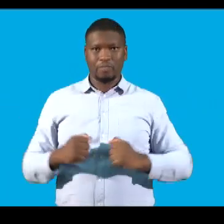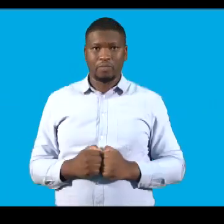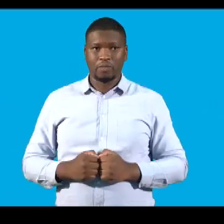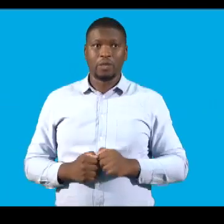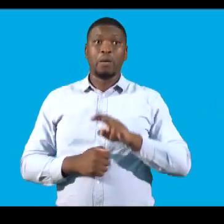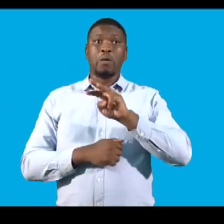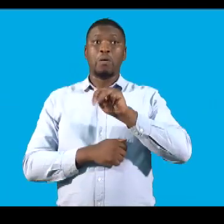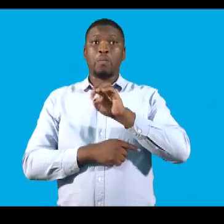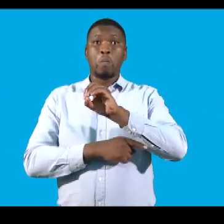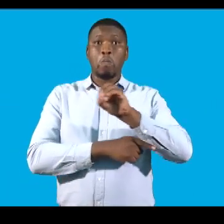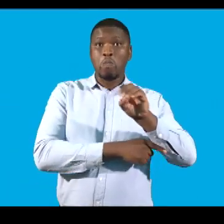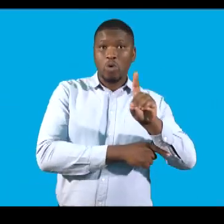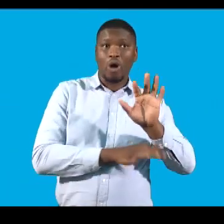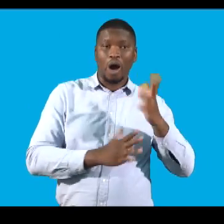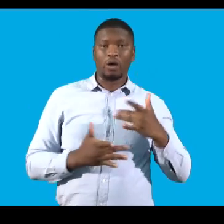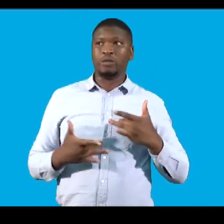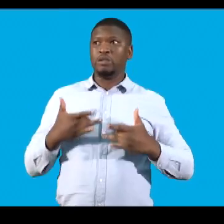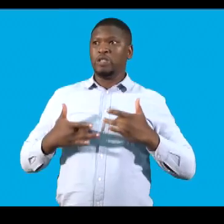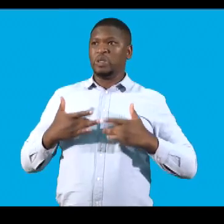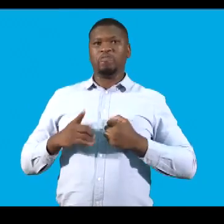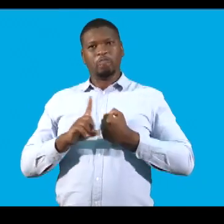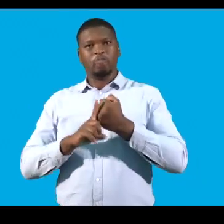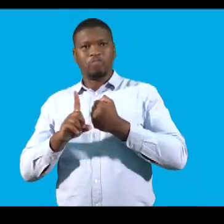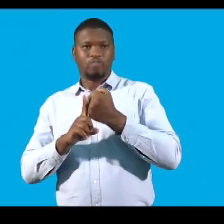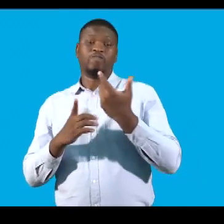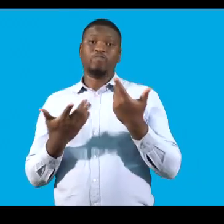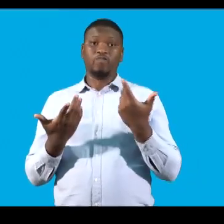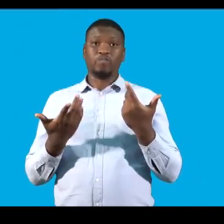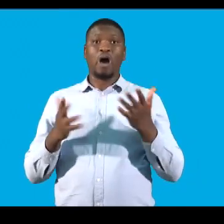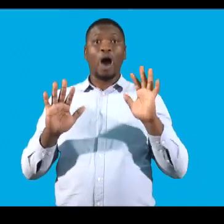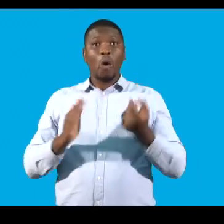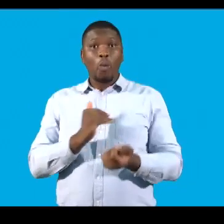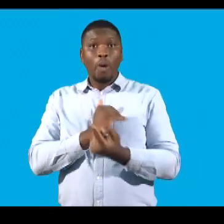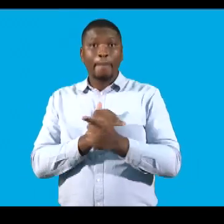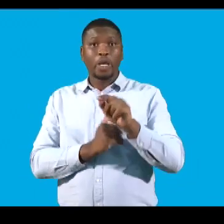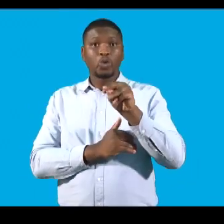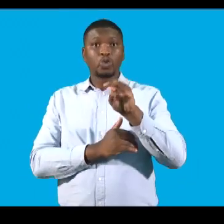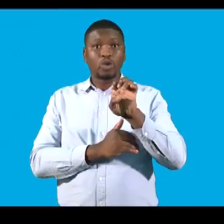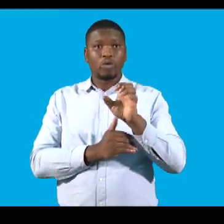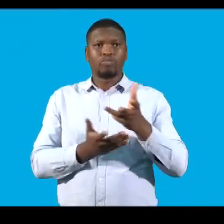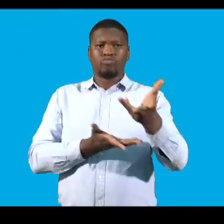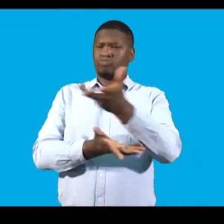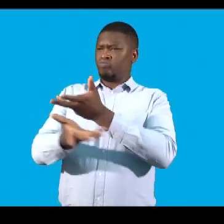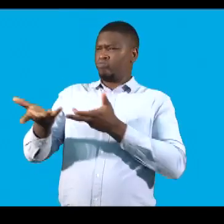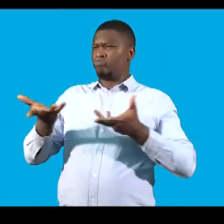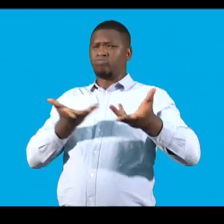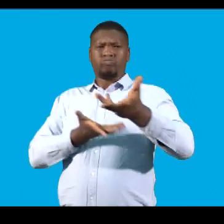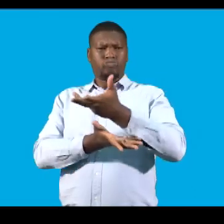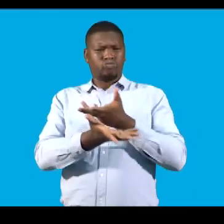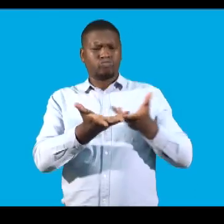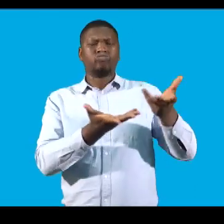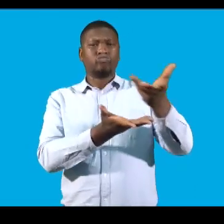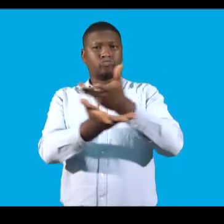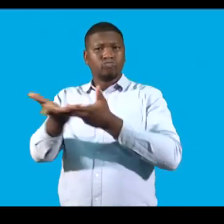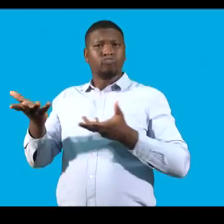The mood is apprehensive and anxious. The tone would be conversation and cynical. There are